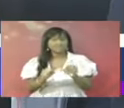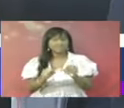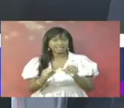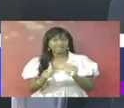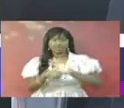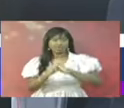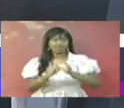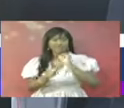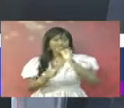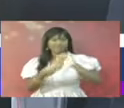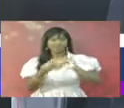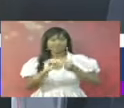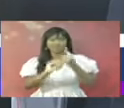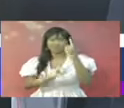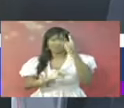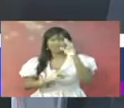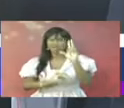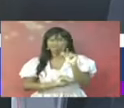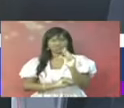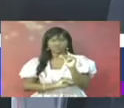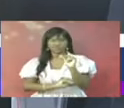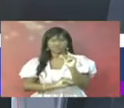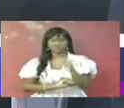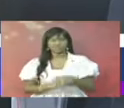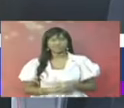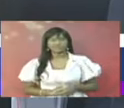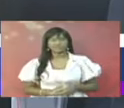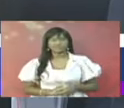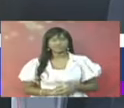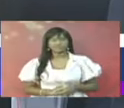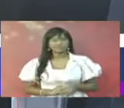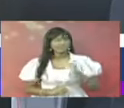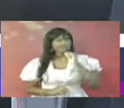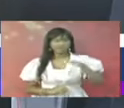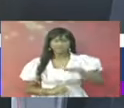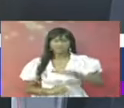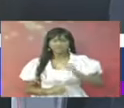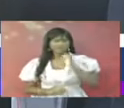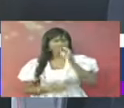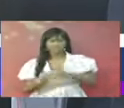spot by any stretch of the imagination, neither locally nor globally.